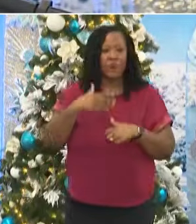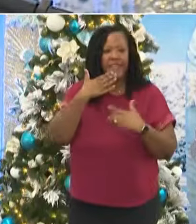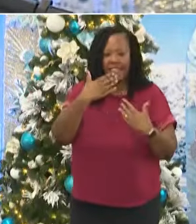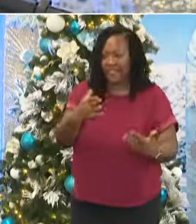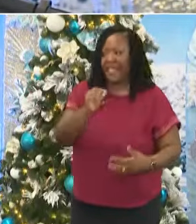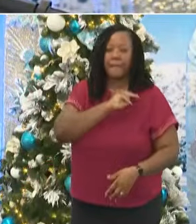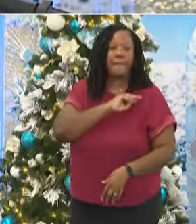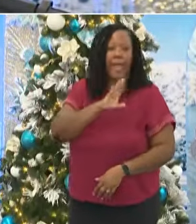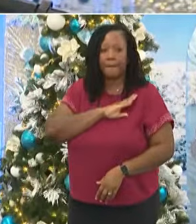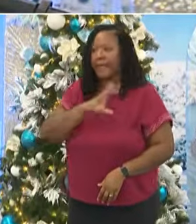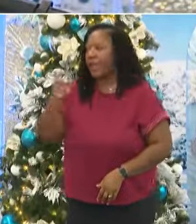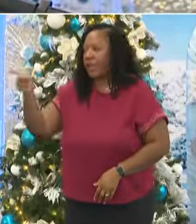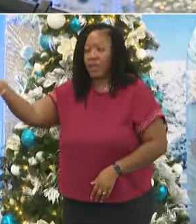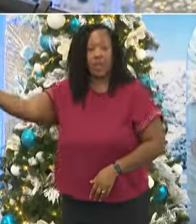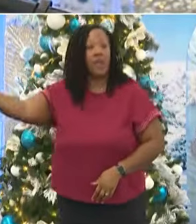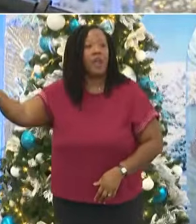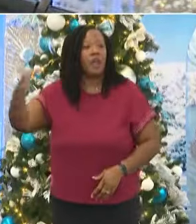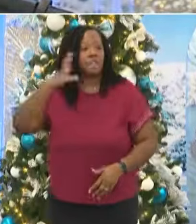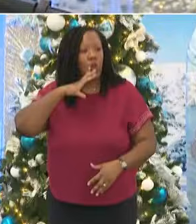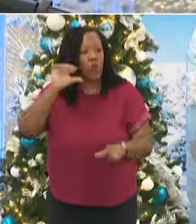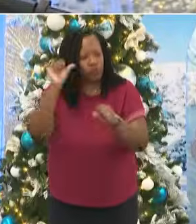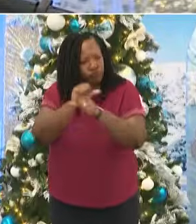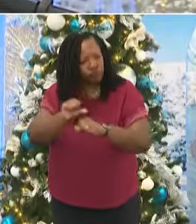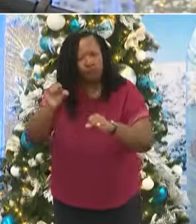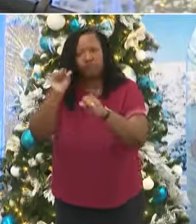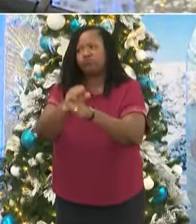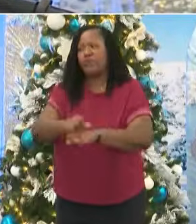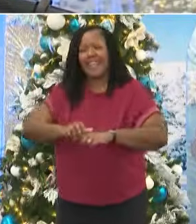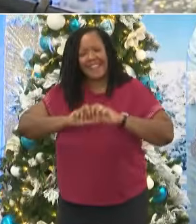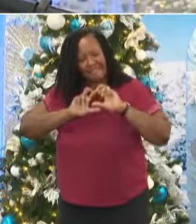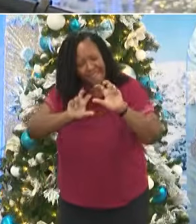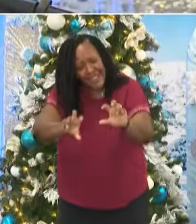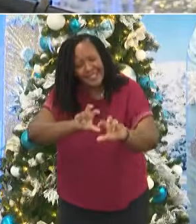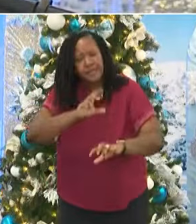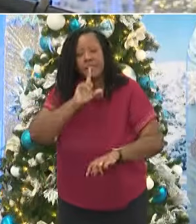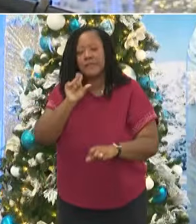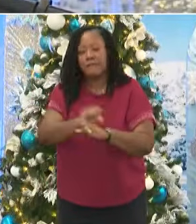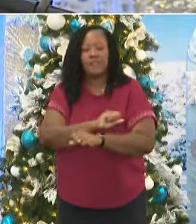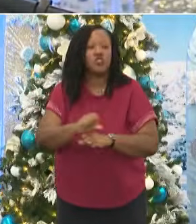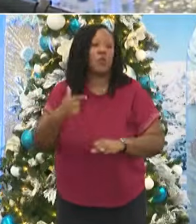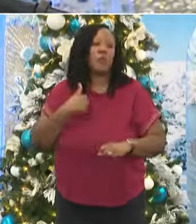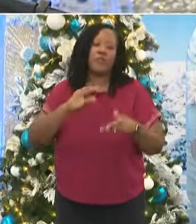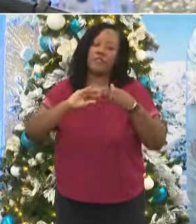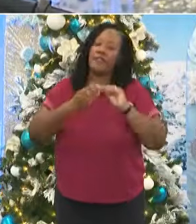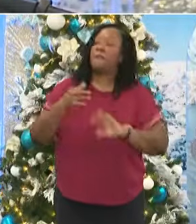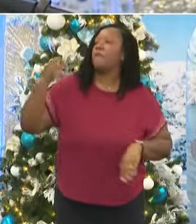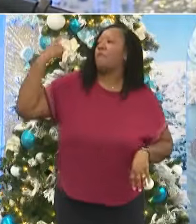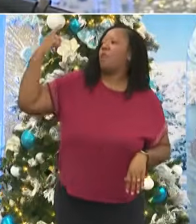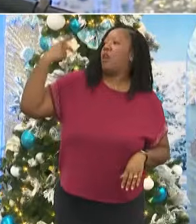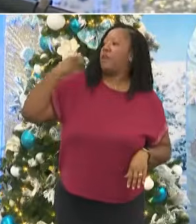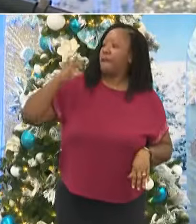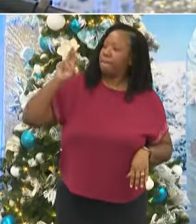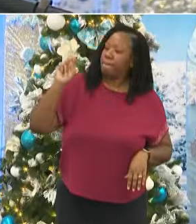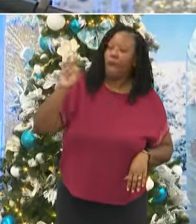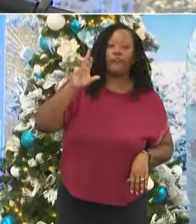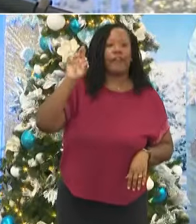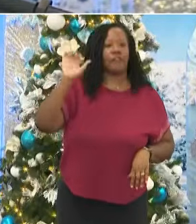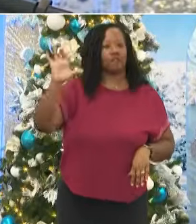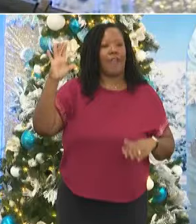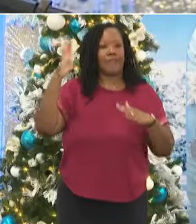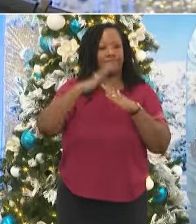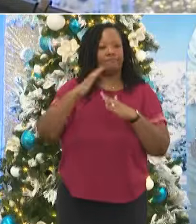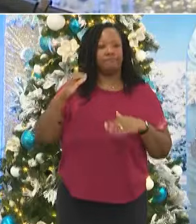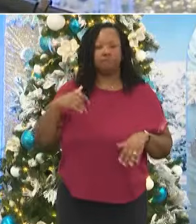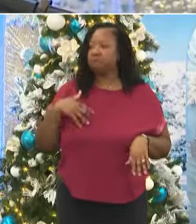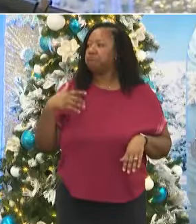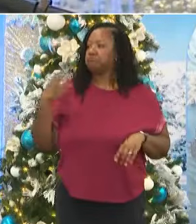Bowser for her tireless commitment and investment to ensuring that we're the #1 park and recreation center in America.